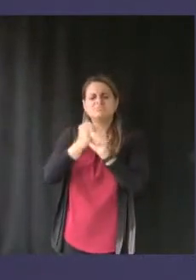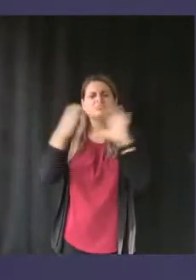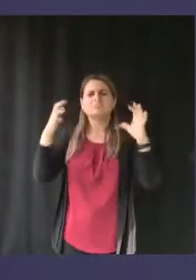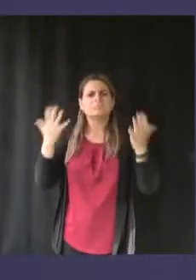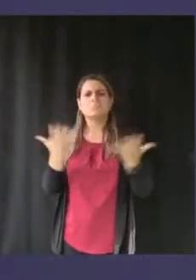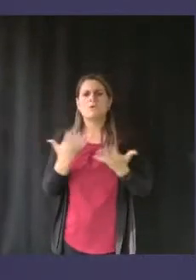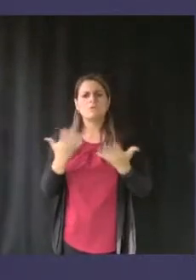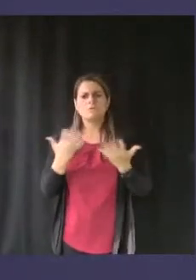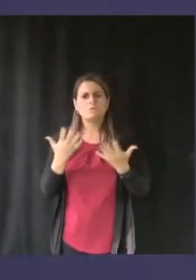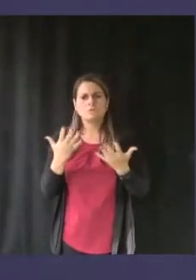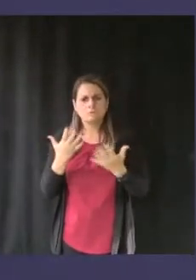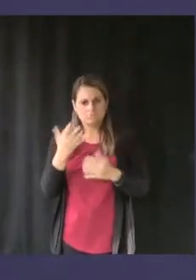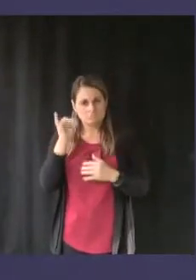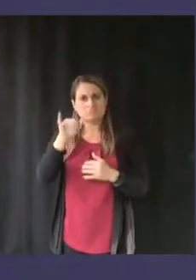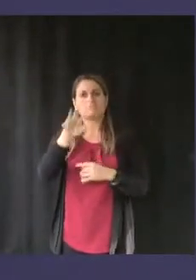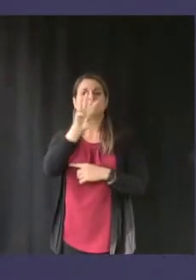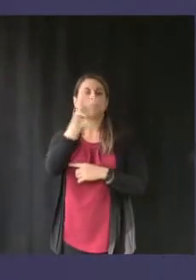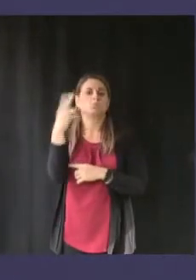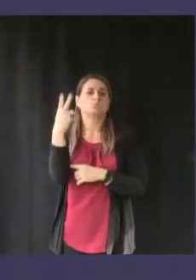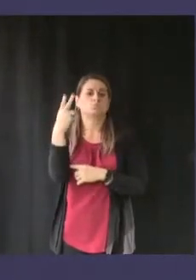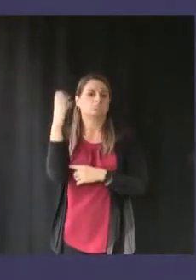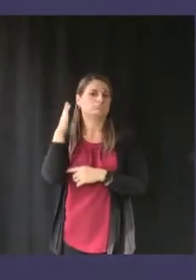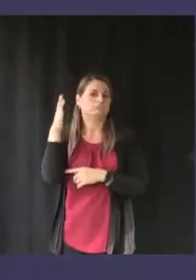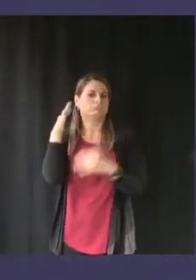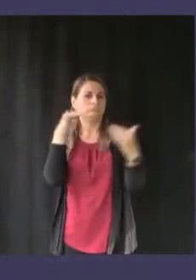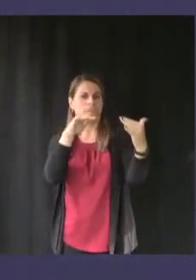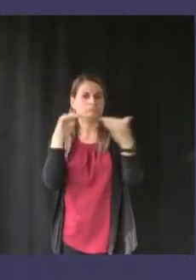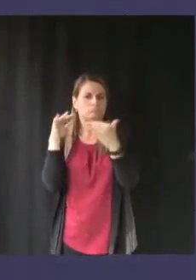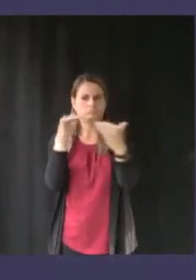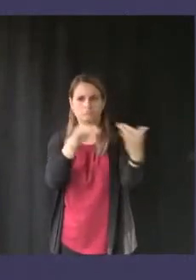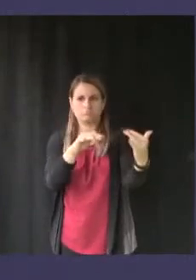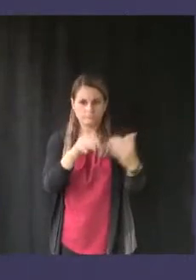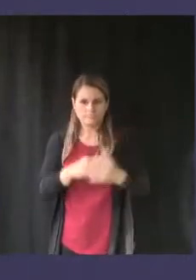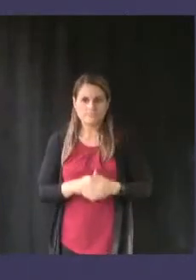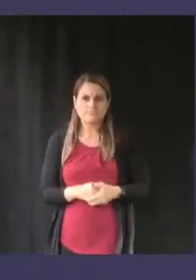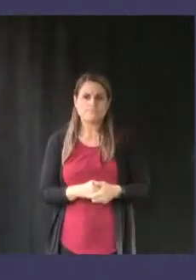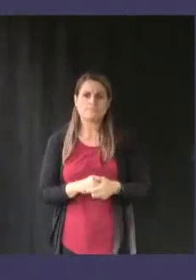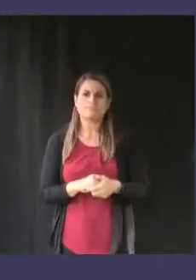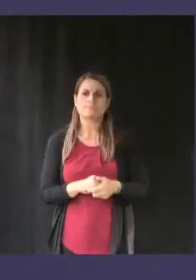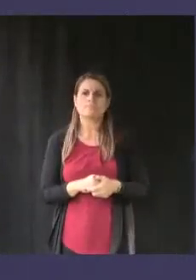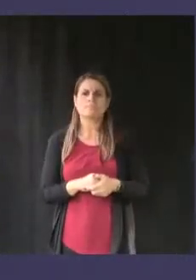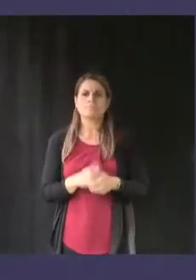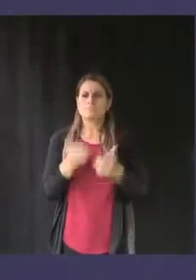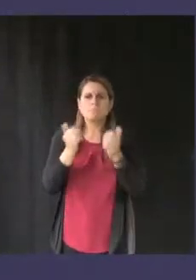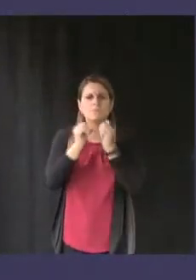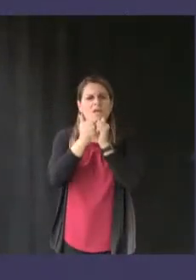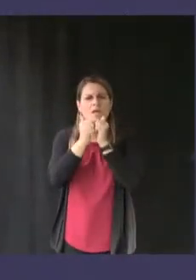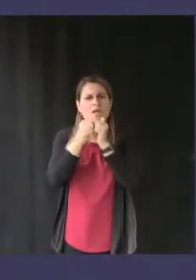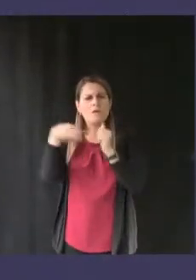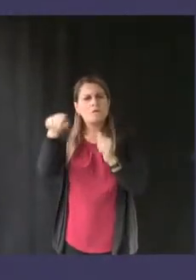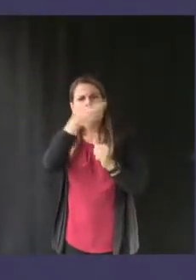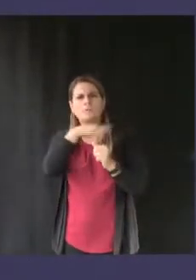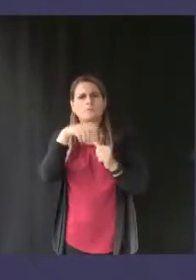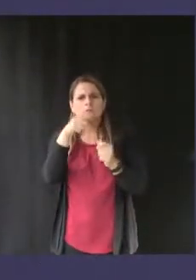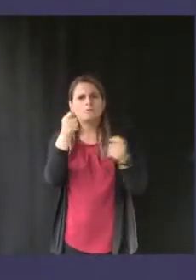II. And the question was, how do you deal with these